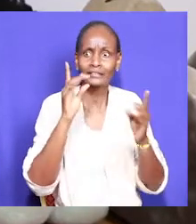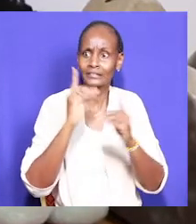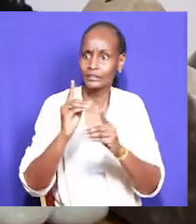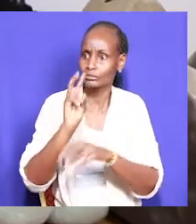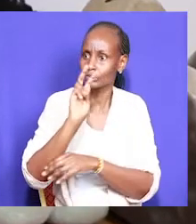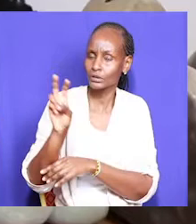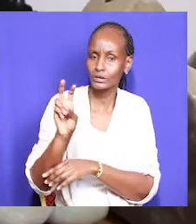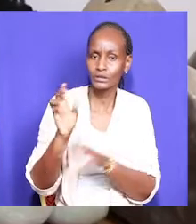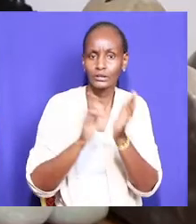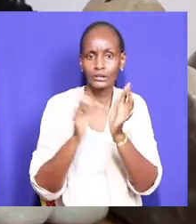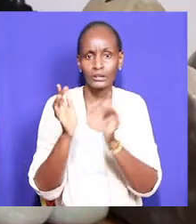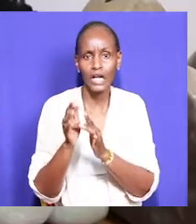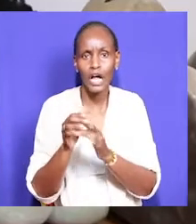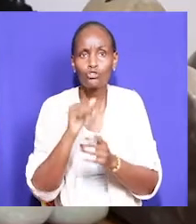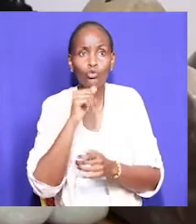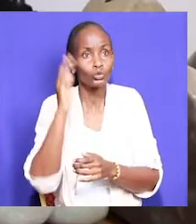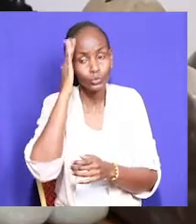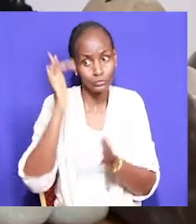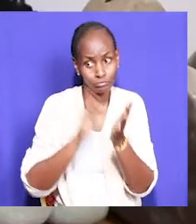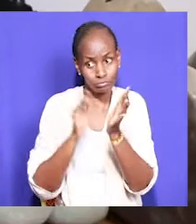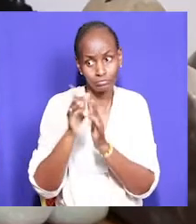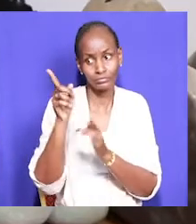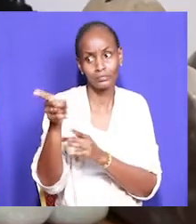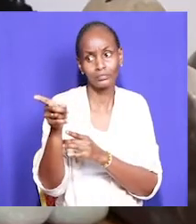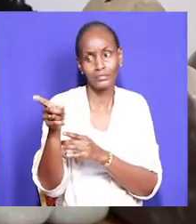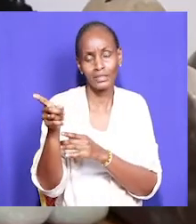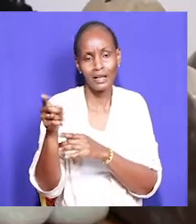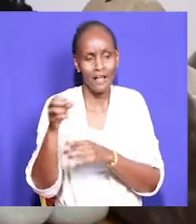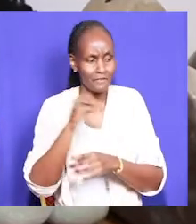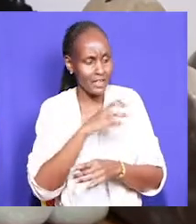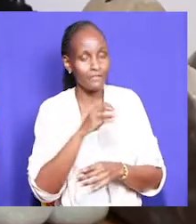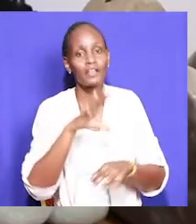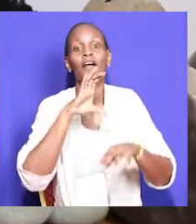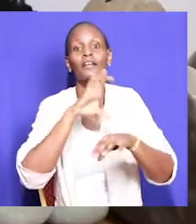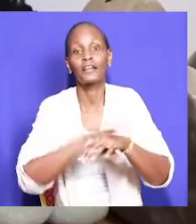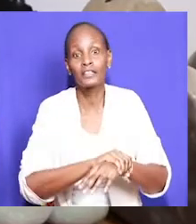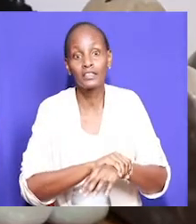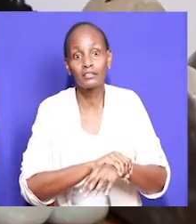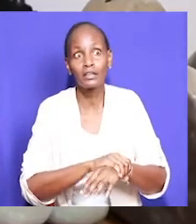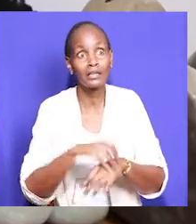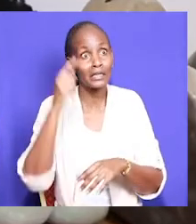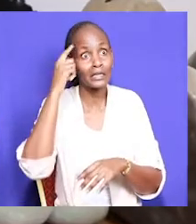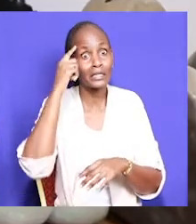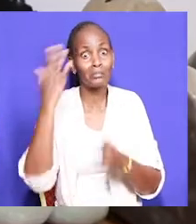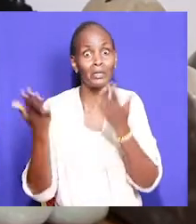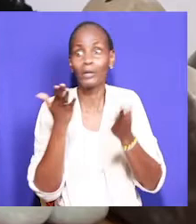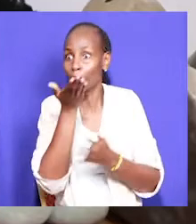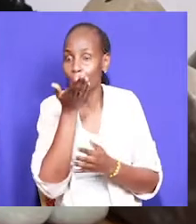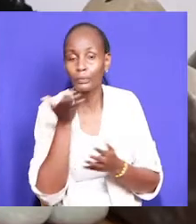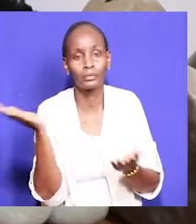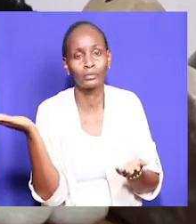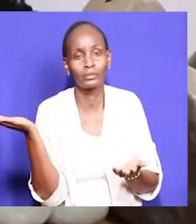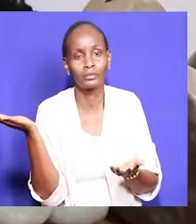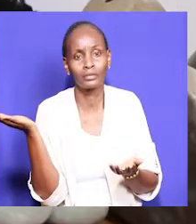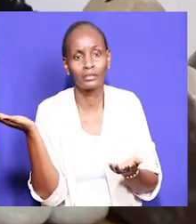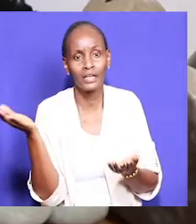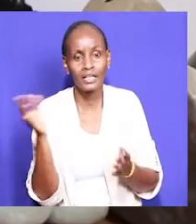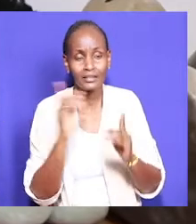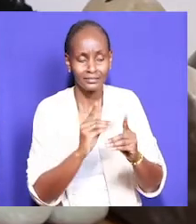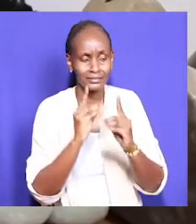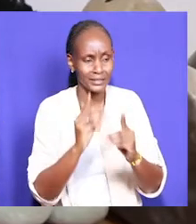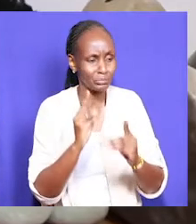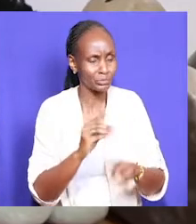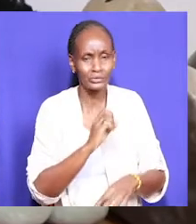And they didn't know that it was Jesus. They were so scared. They even thought that it was a ghost. They were so